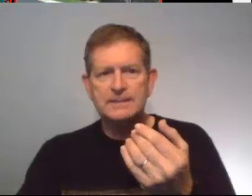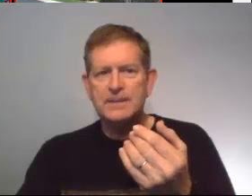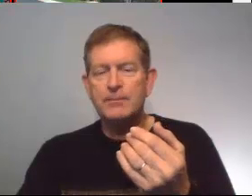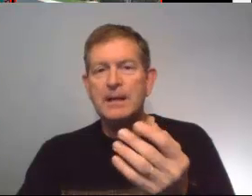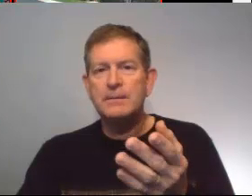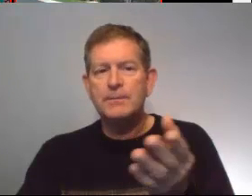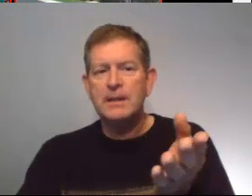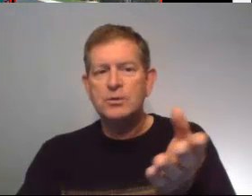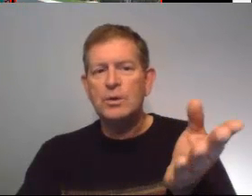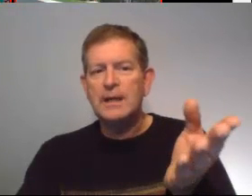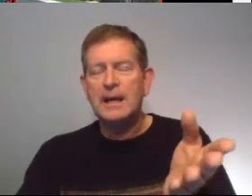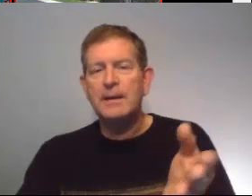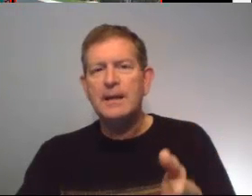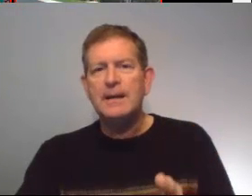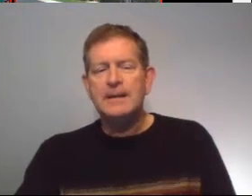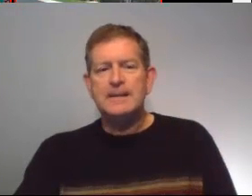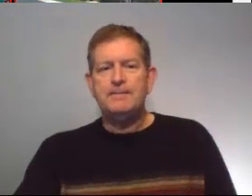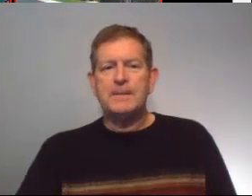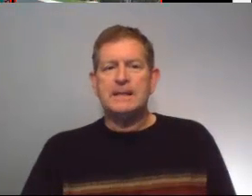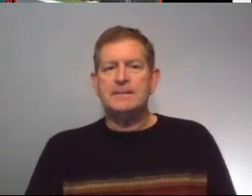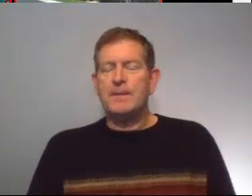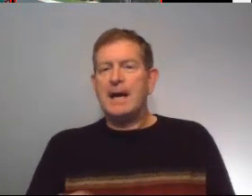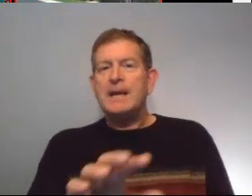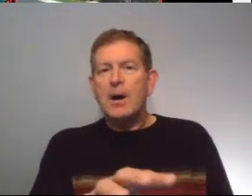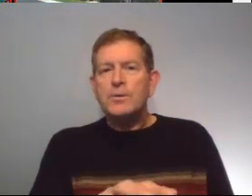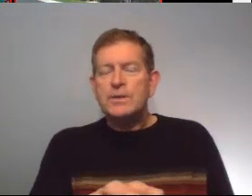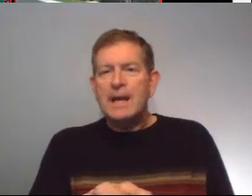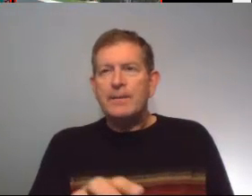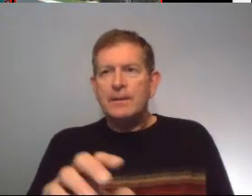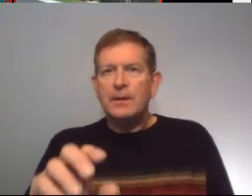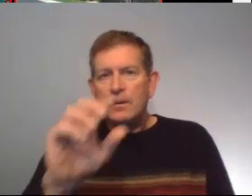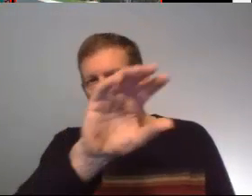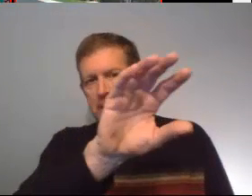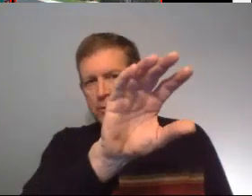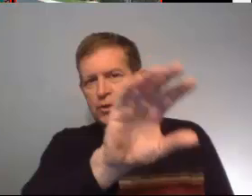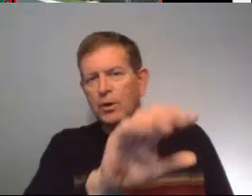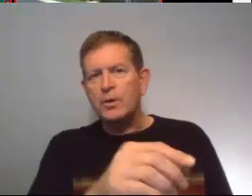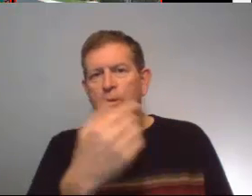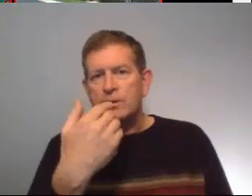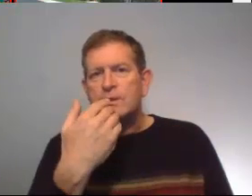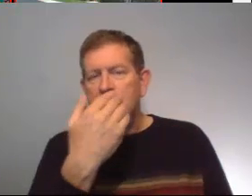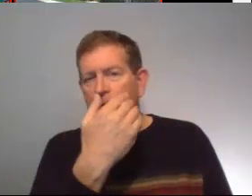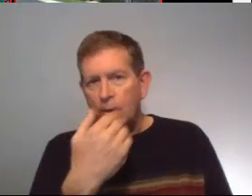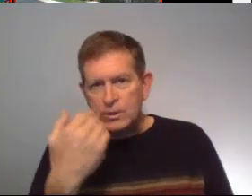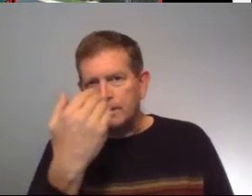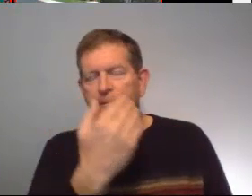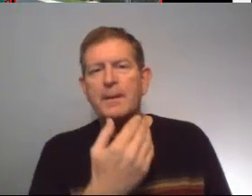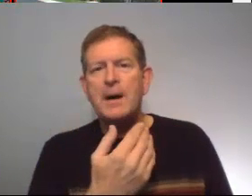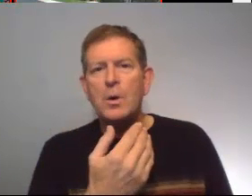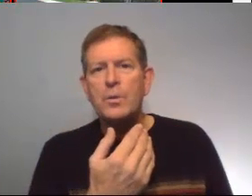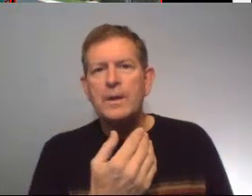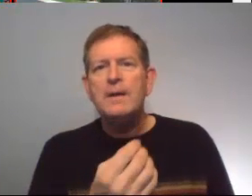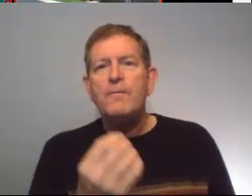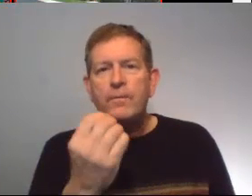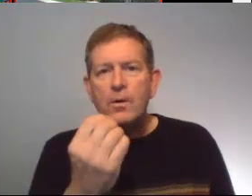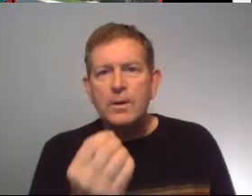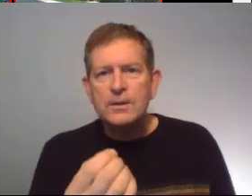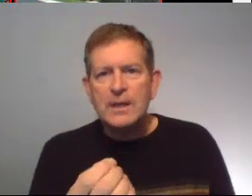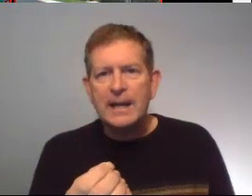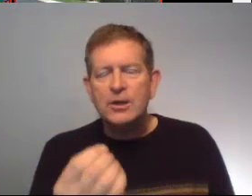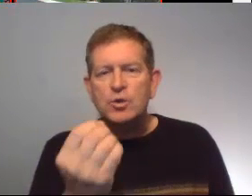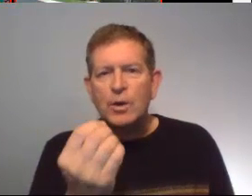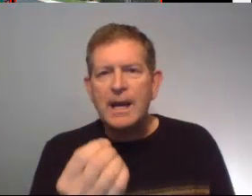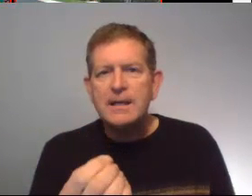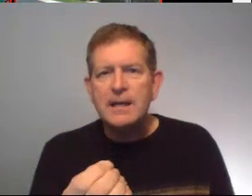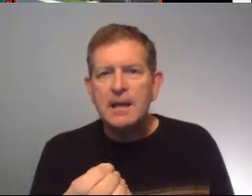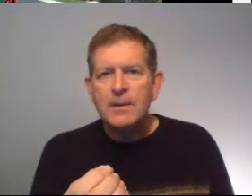words, as you click on nouns and the little video is shown in which you see the close-up of my mouth, focus